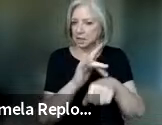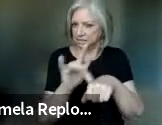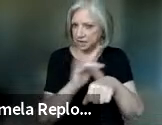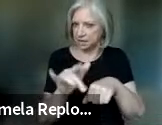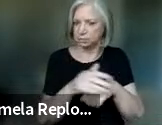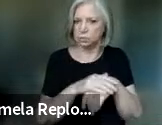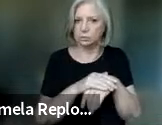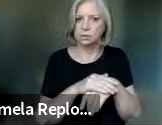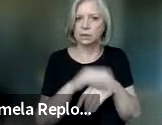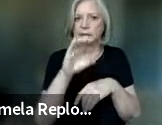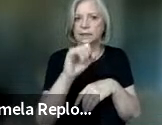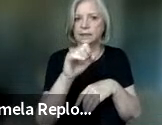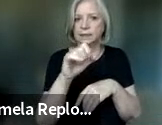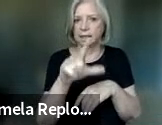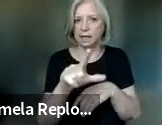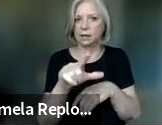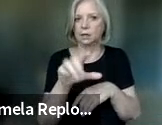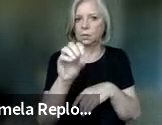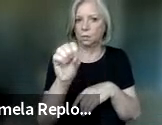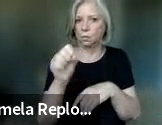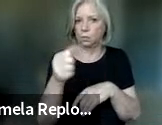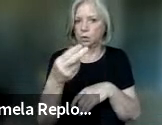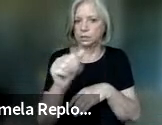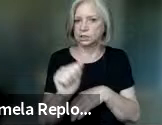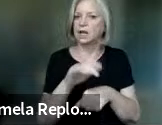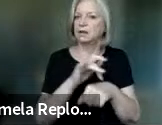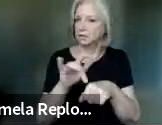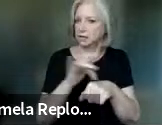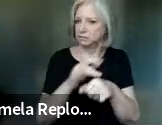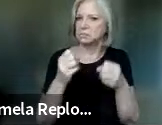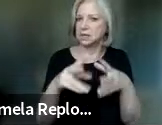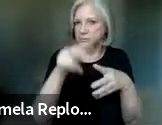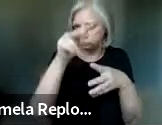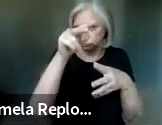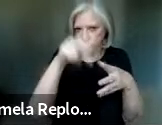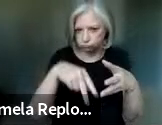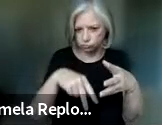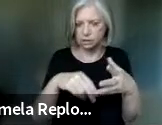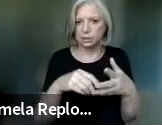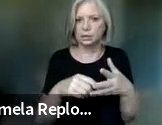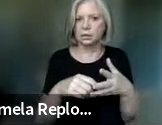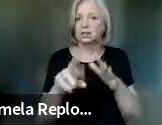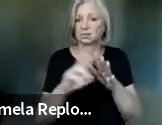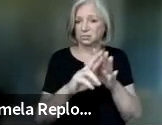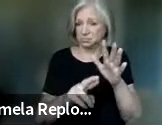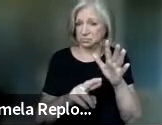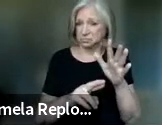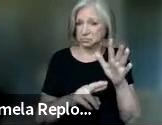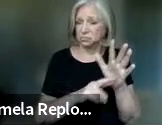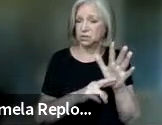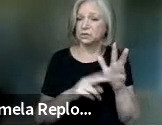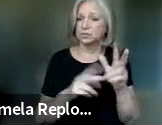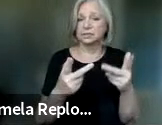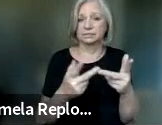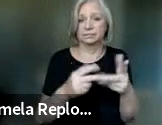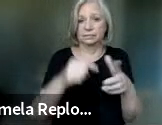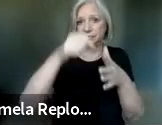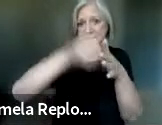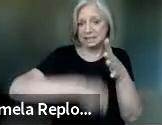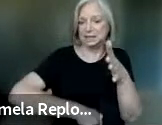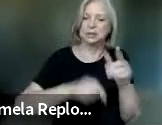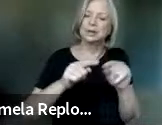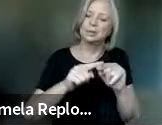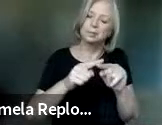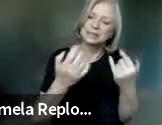a for those who haven't read them, the regulations can be a little dense, but their frequently asked questions are very